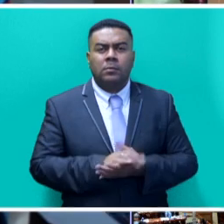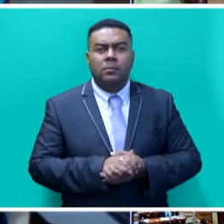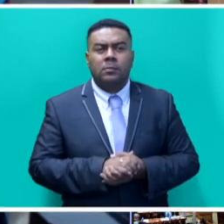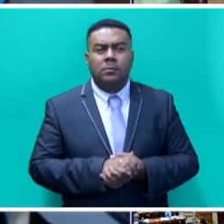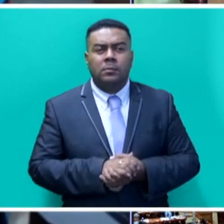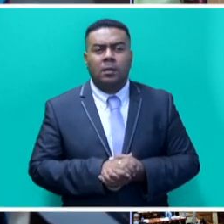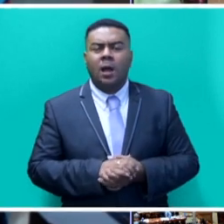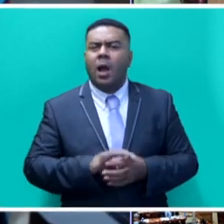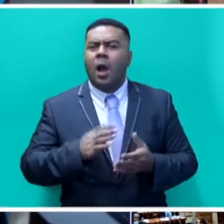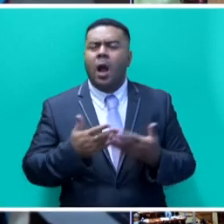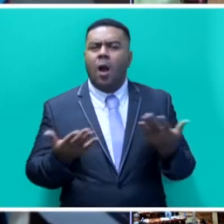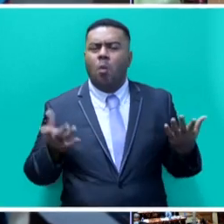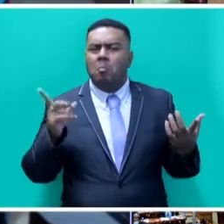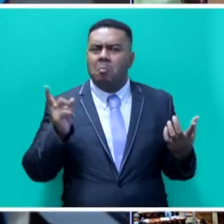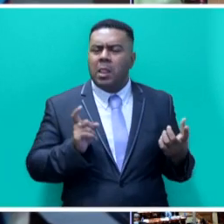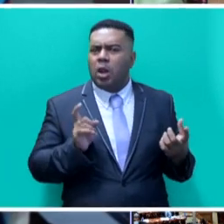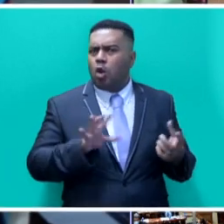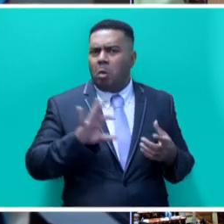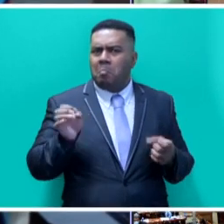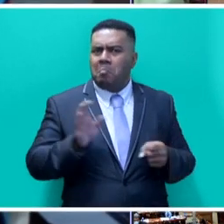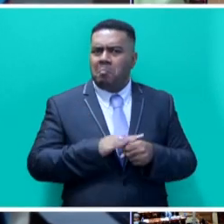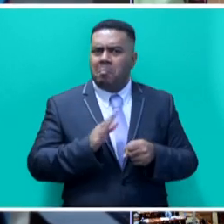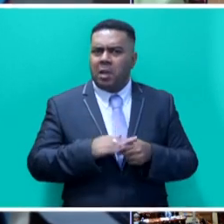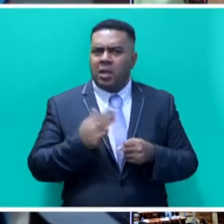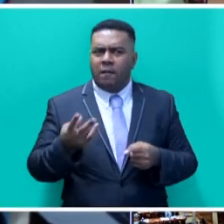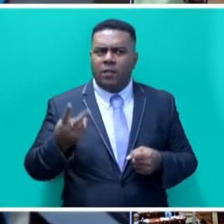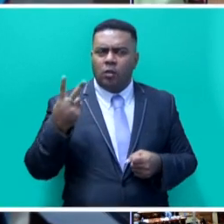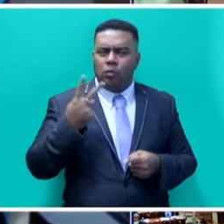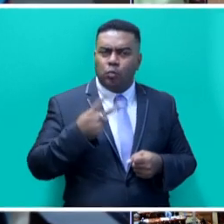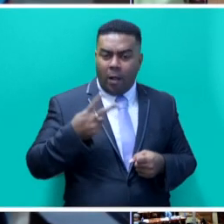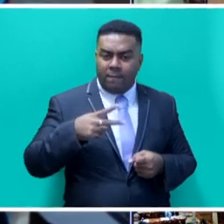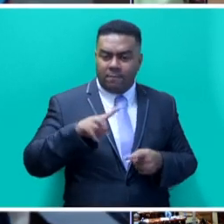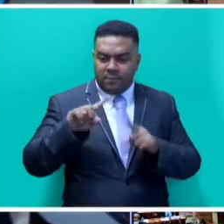come they did not make sense of 12.1?